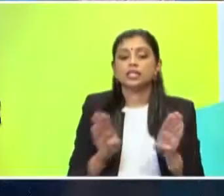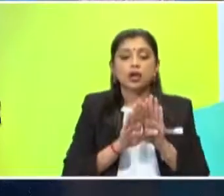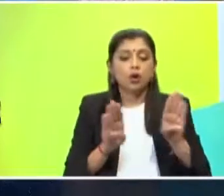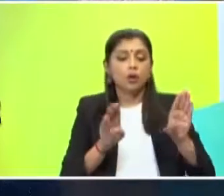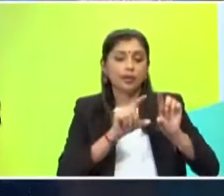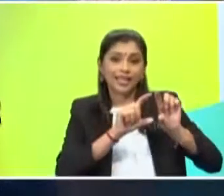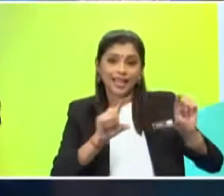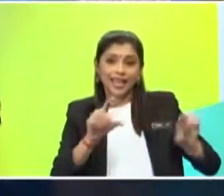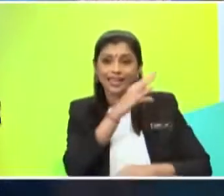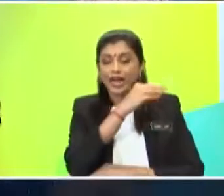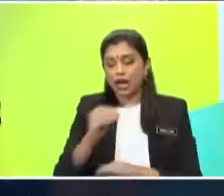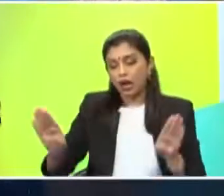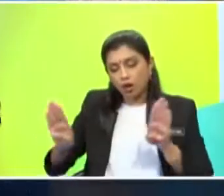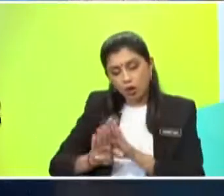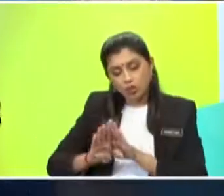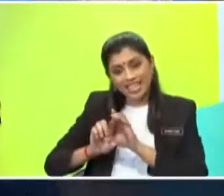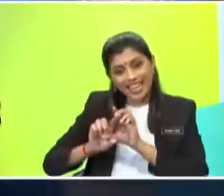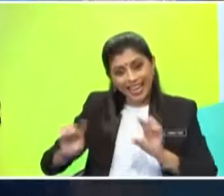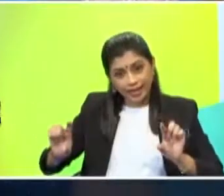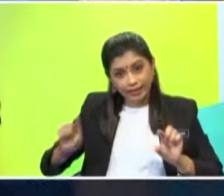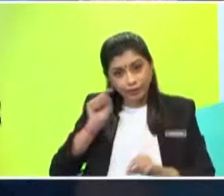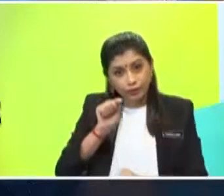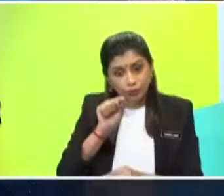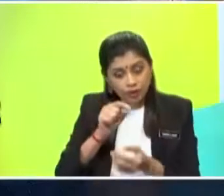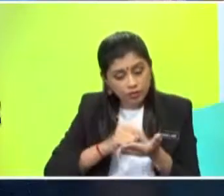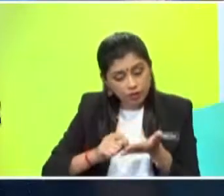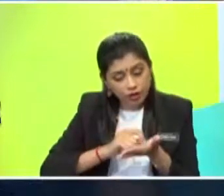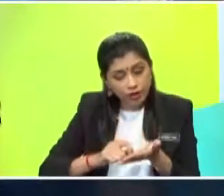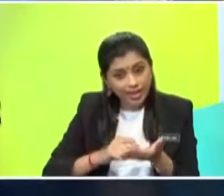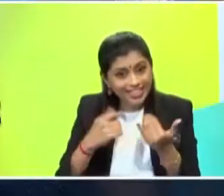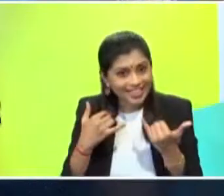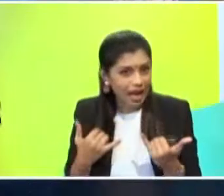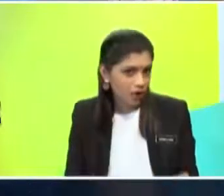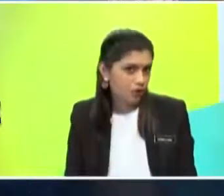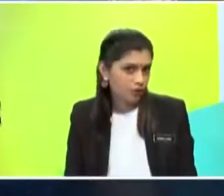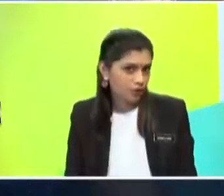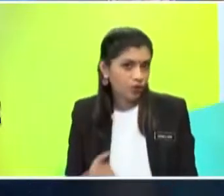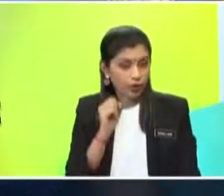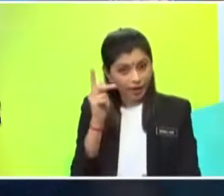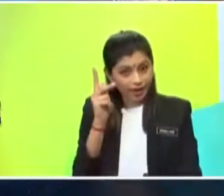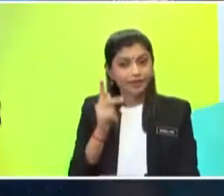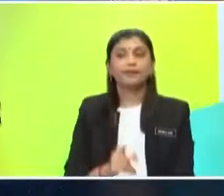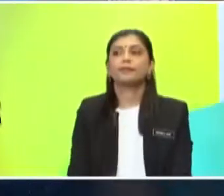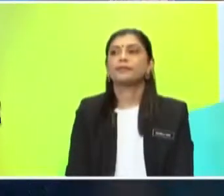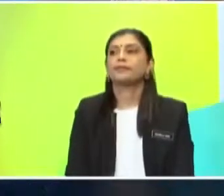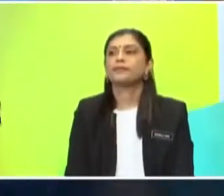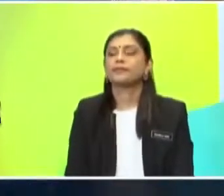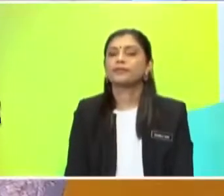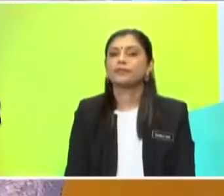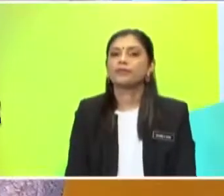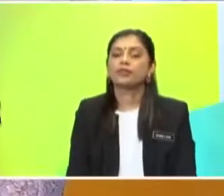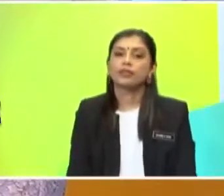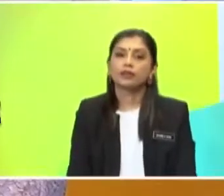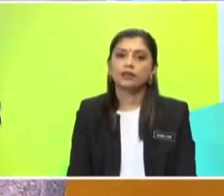list of closing line and opening line. Let us just see whether they can execute this effectively,